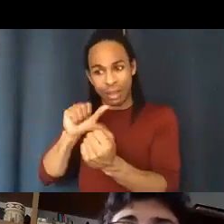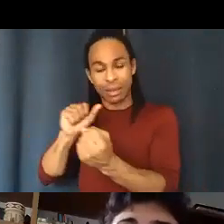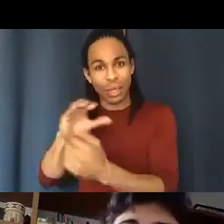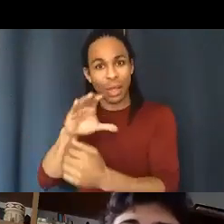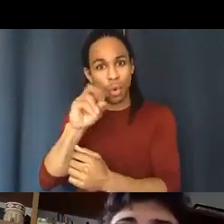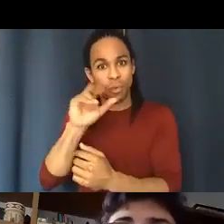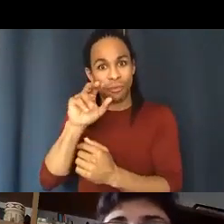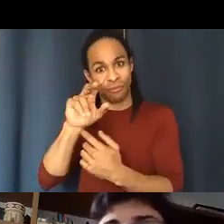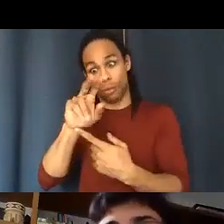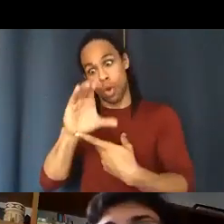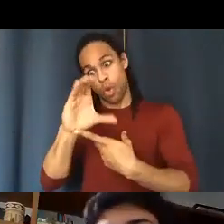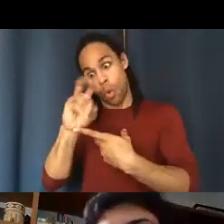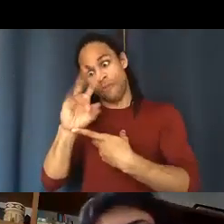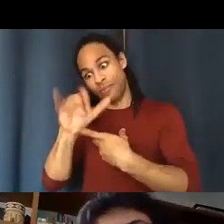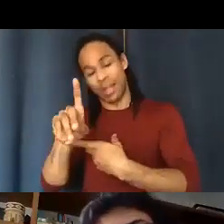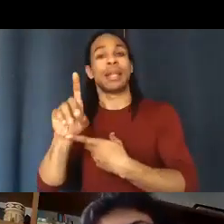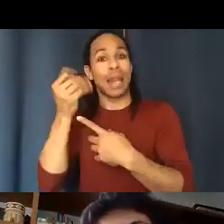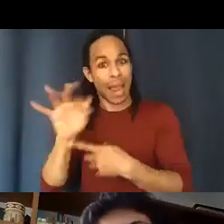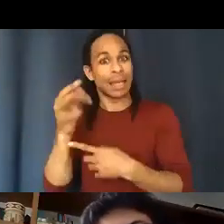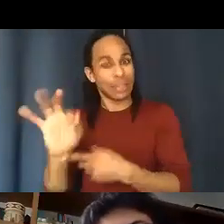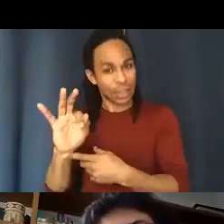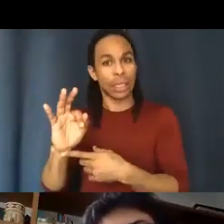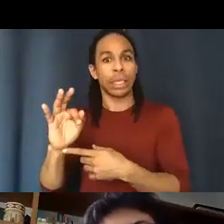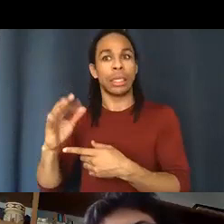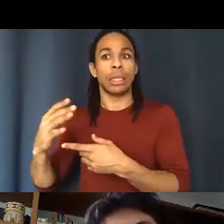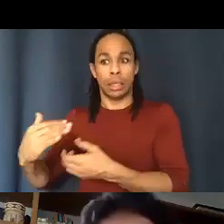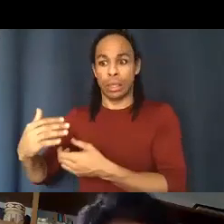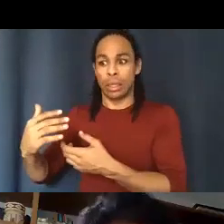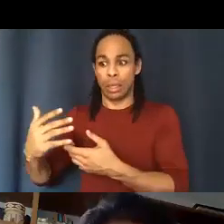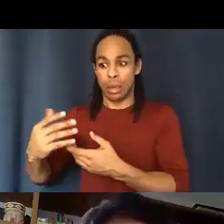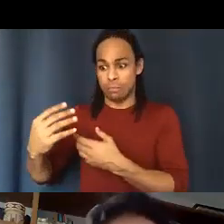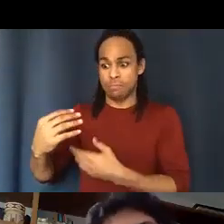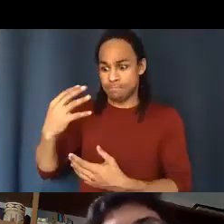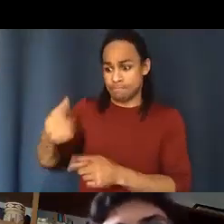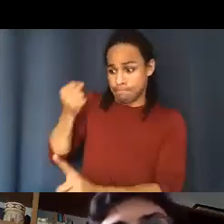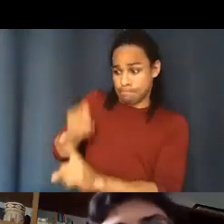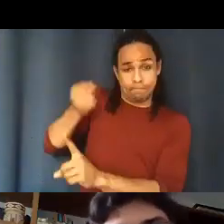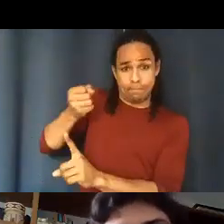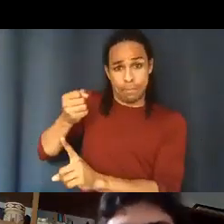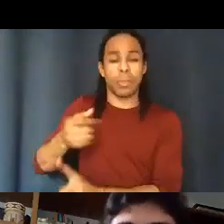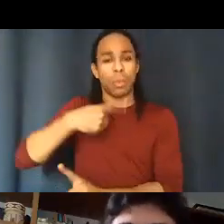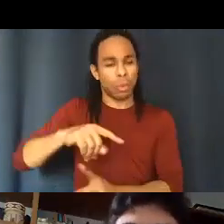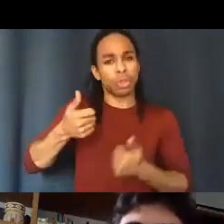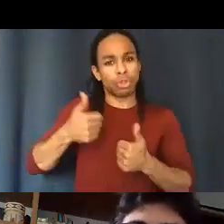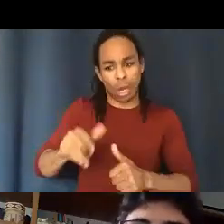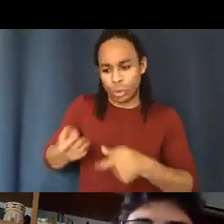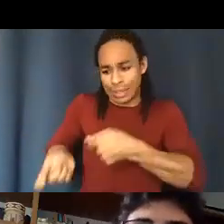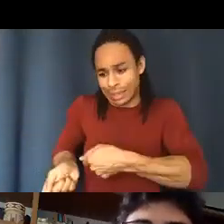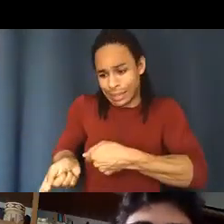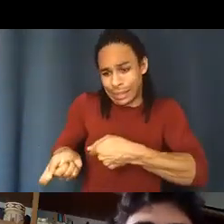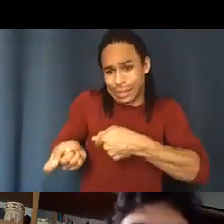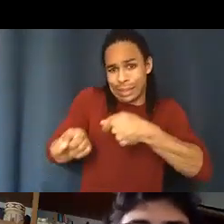related to those structural conditions and that are in the basis of Brazilian reality.